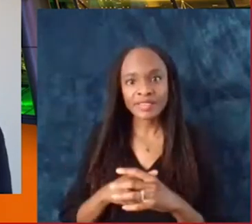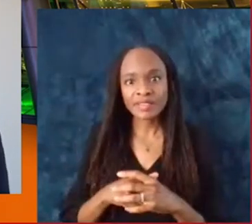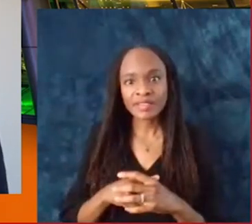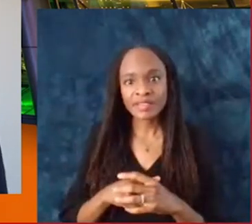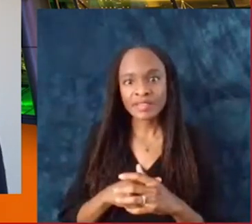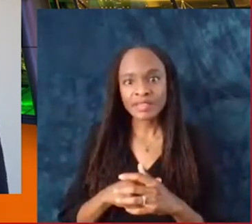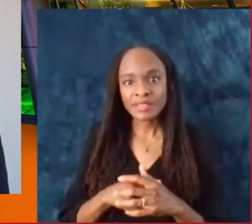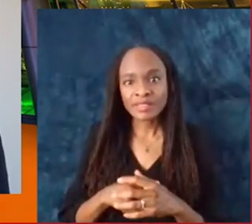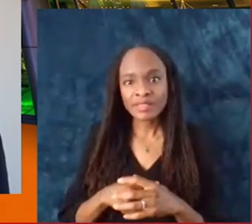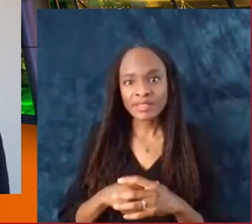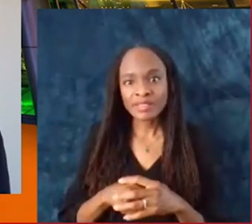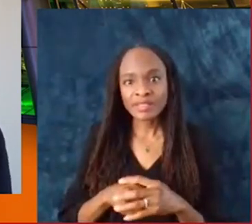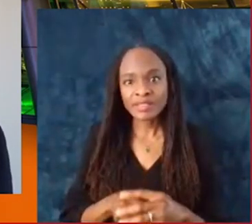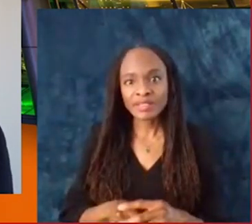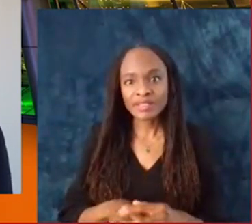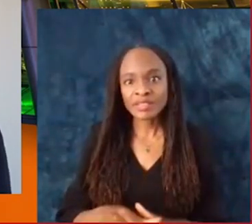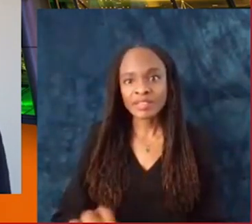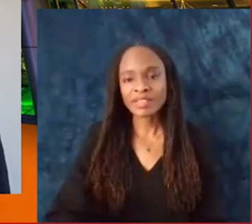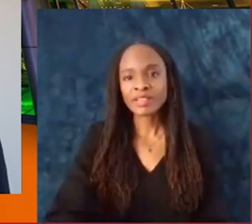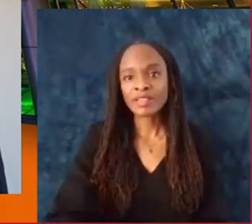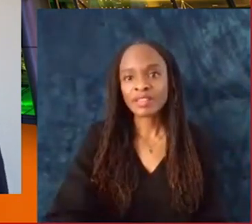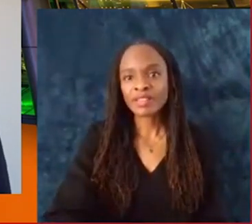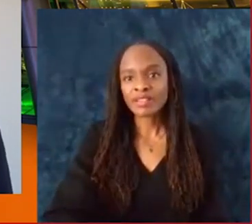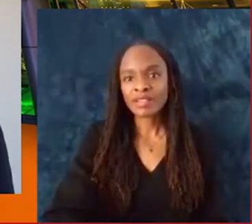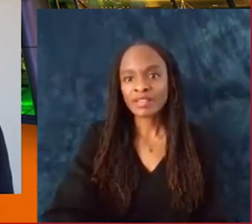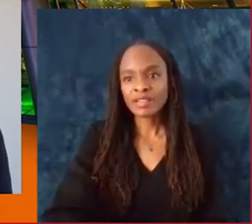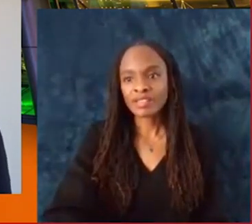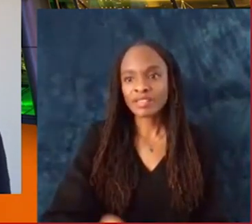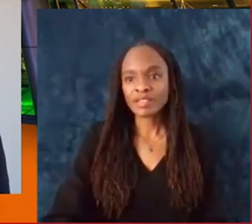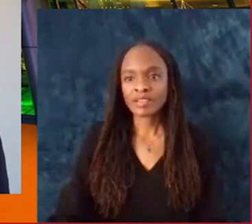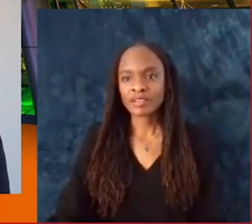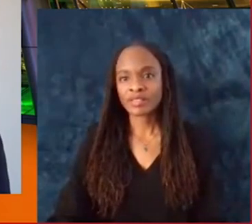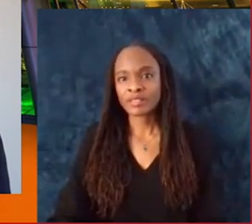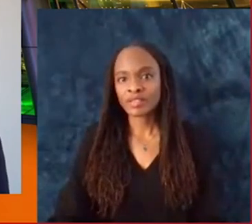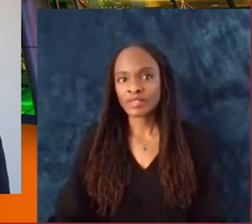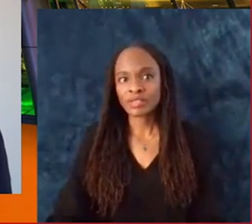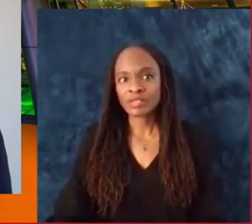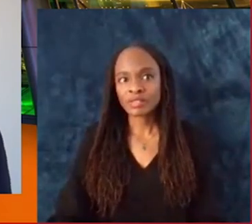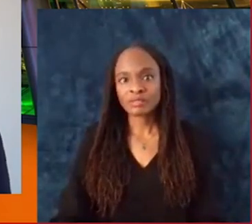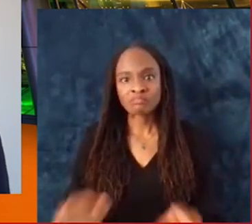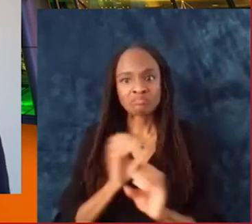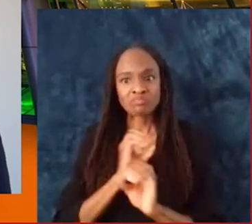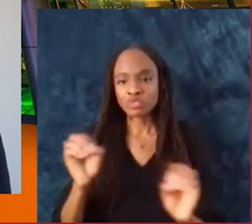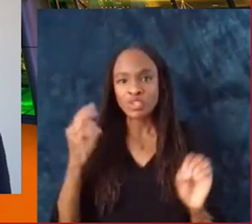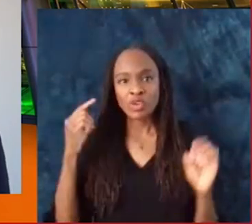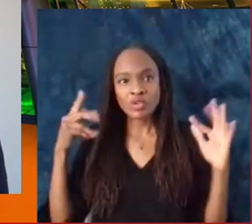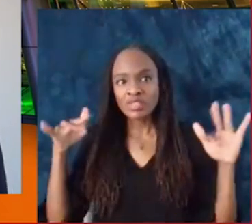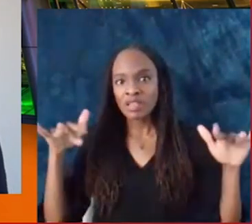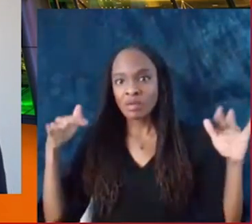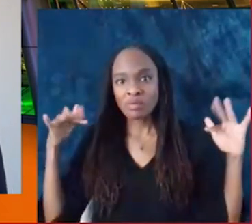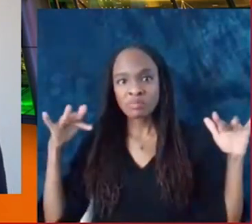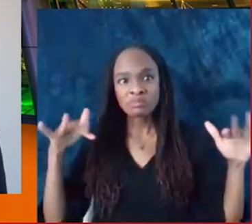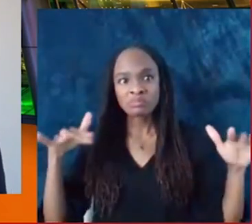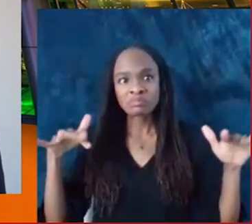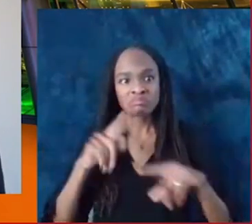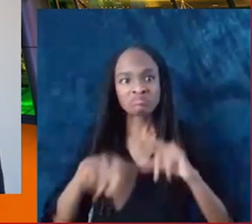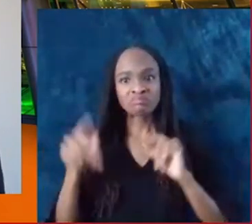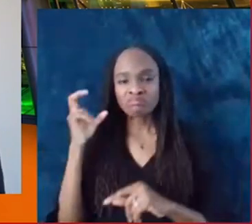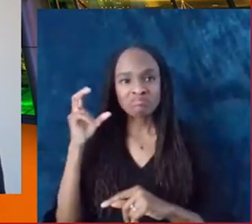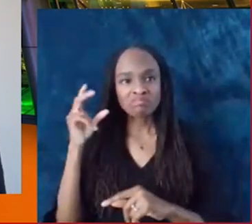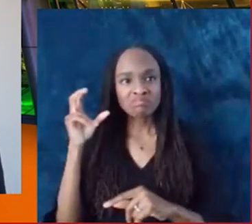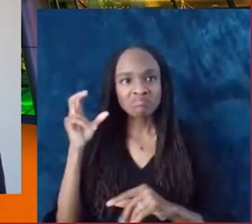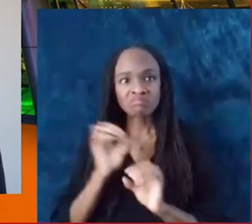You too, Nicole and Sofiya. You are both radiating and brilliant as our orange carpet